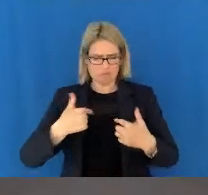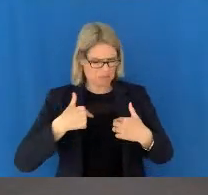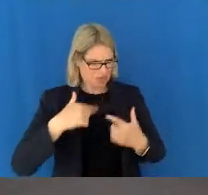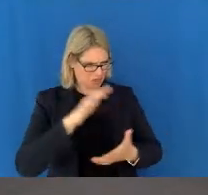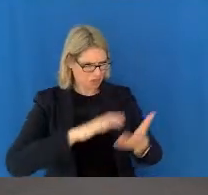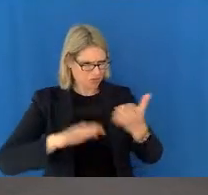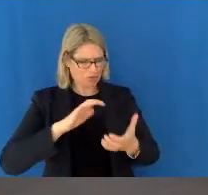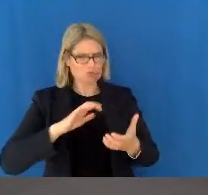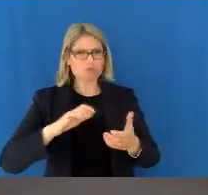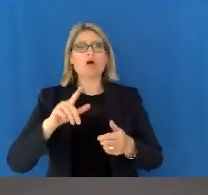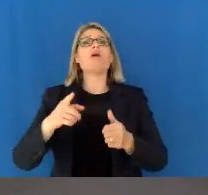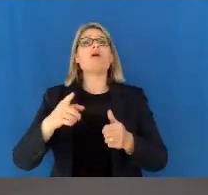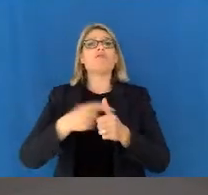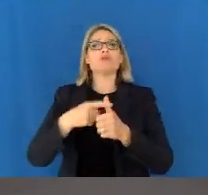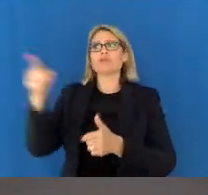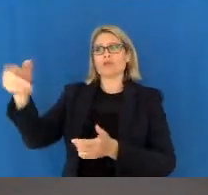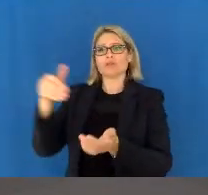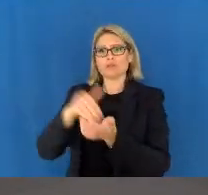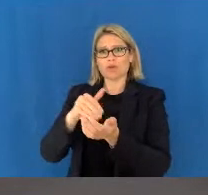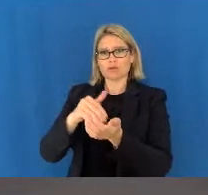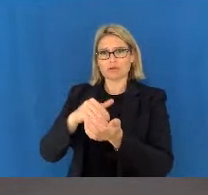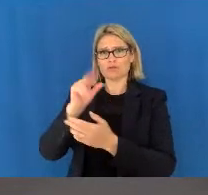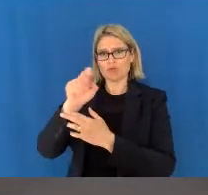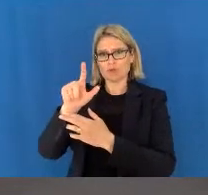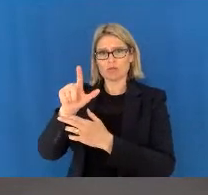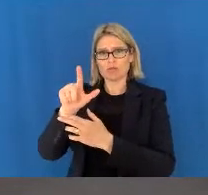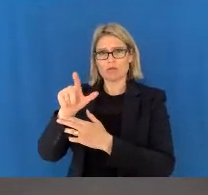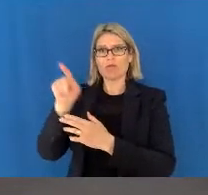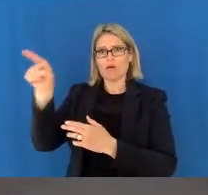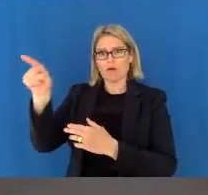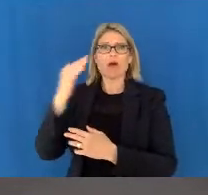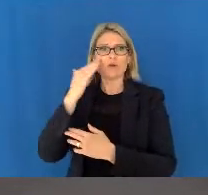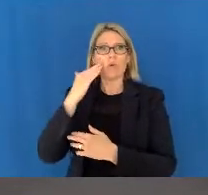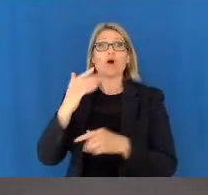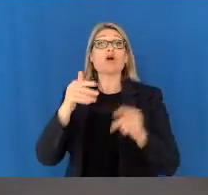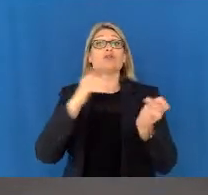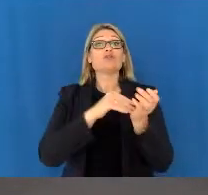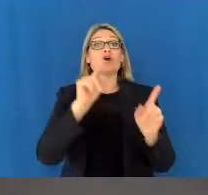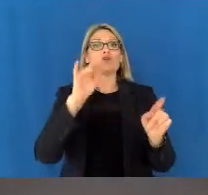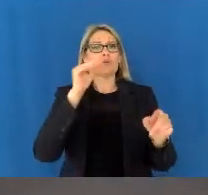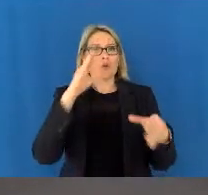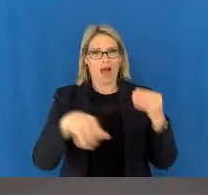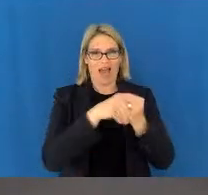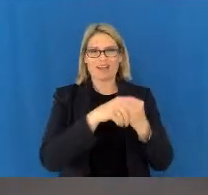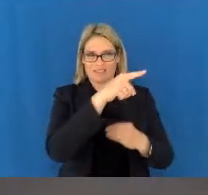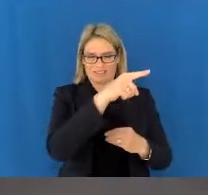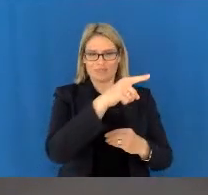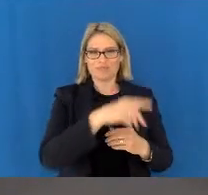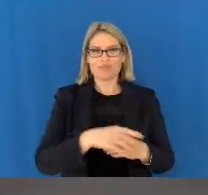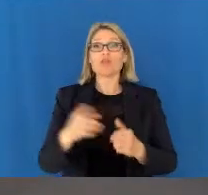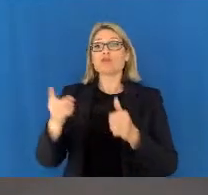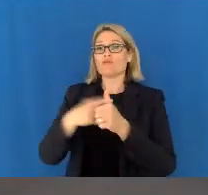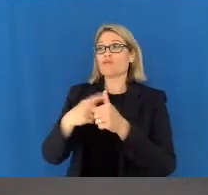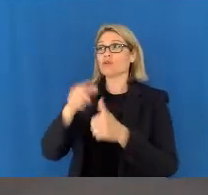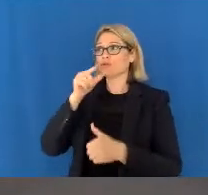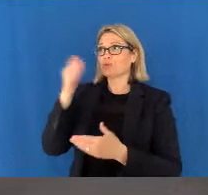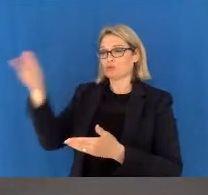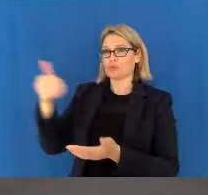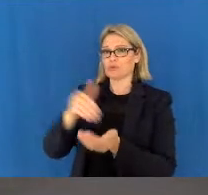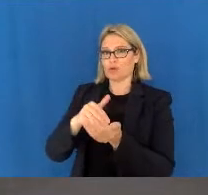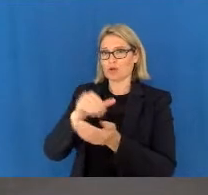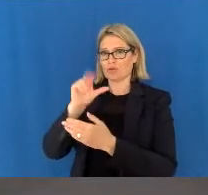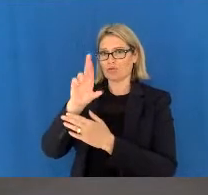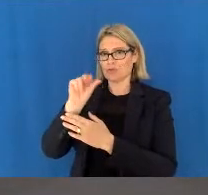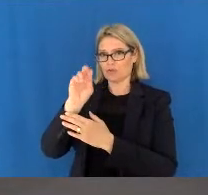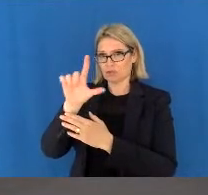Dr. Russell, and then we'll go to Dr. Tobin. I know he's got some comments to say, so I'll start with the chief. Yeah, so